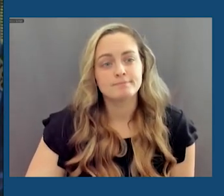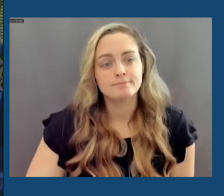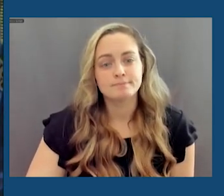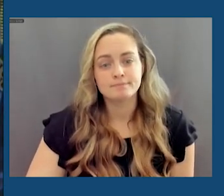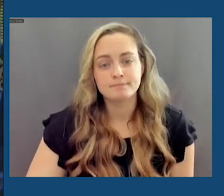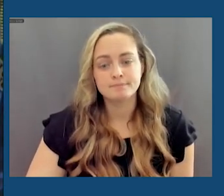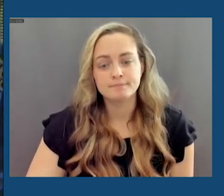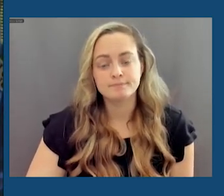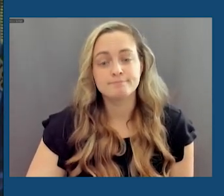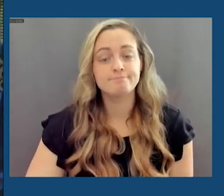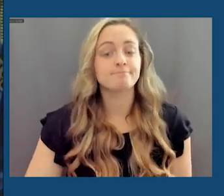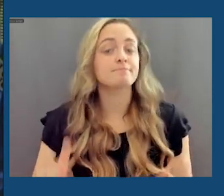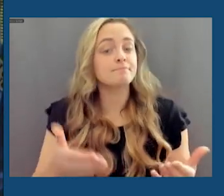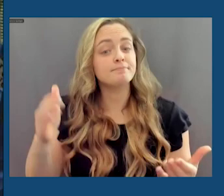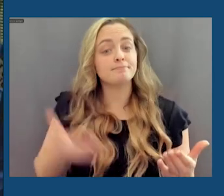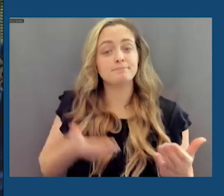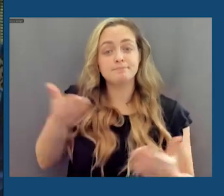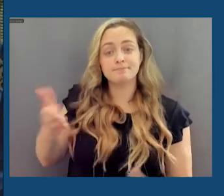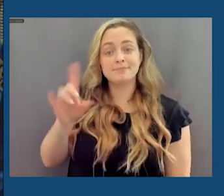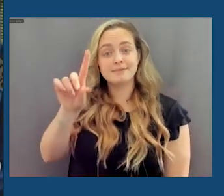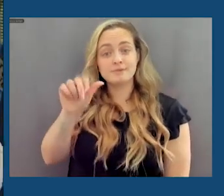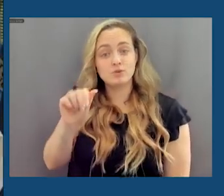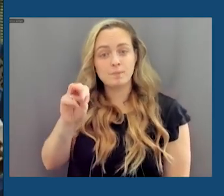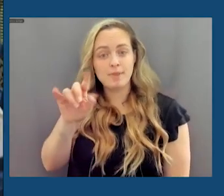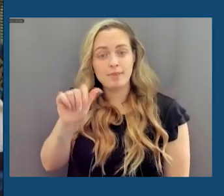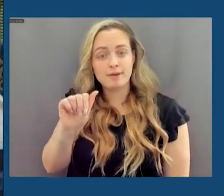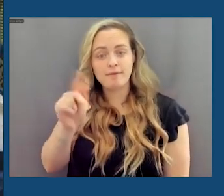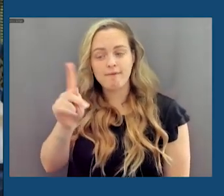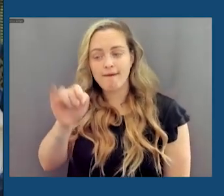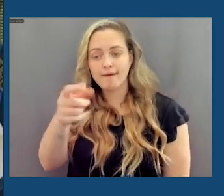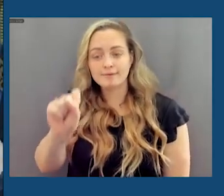With that, I'd like to bring up District Attorney Melinda Katz.